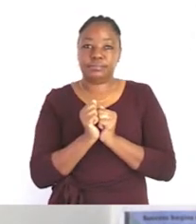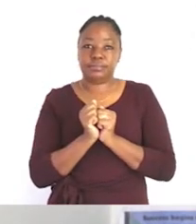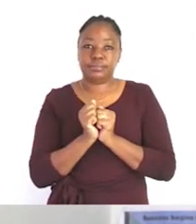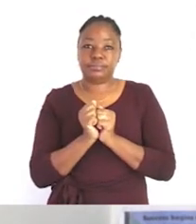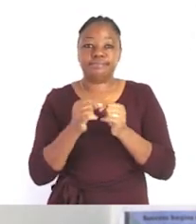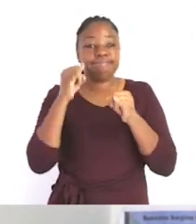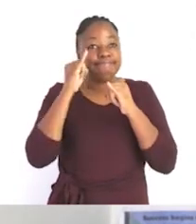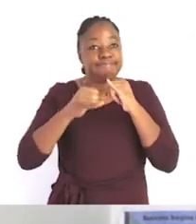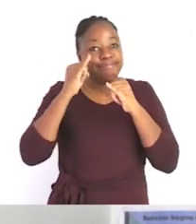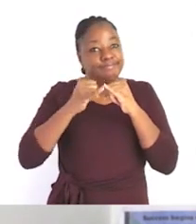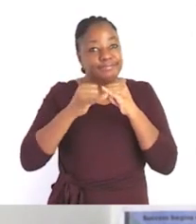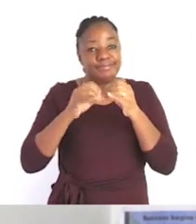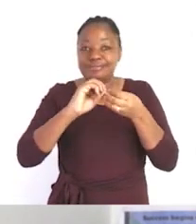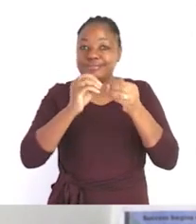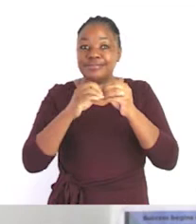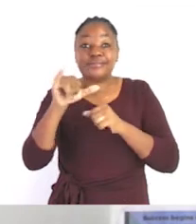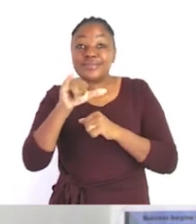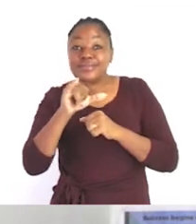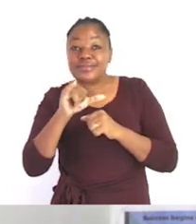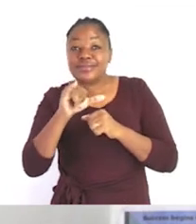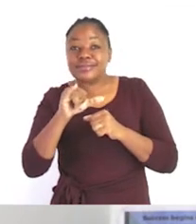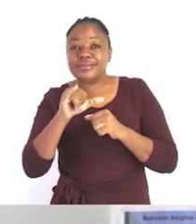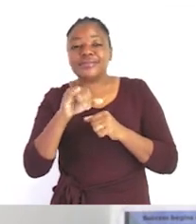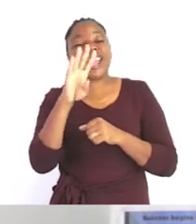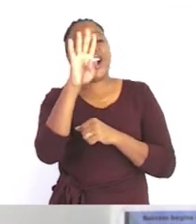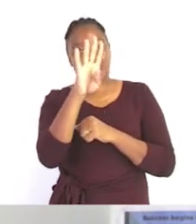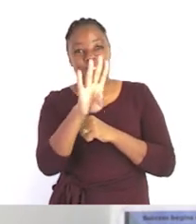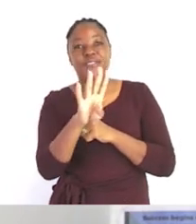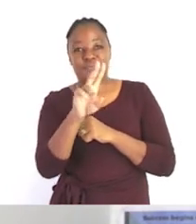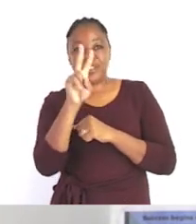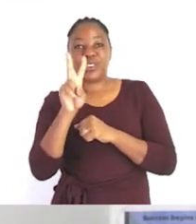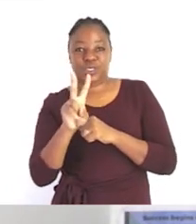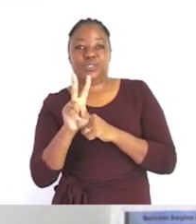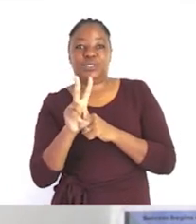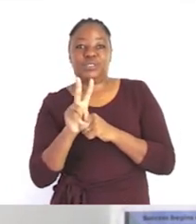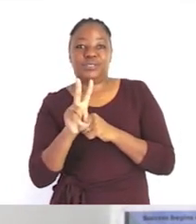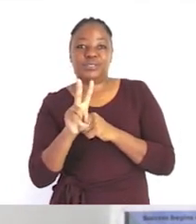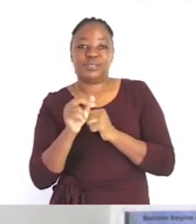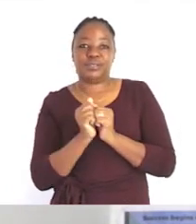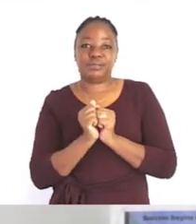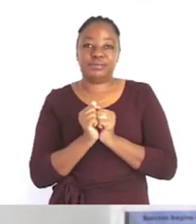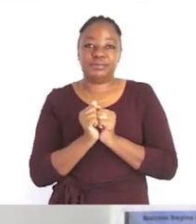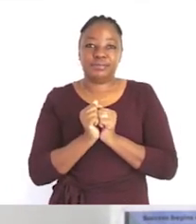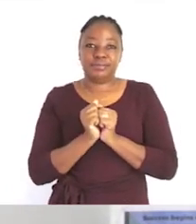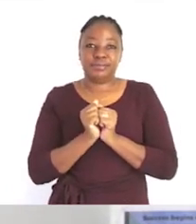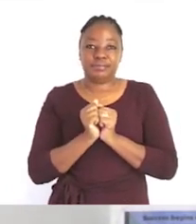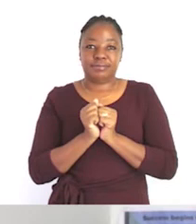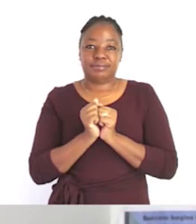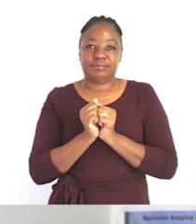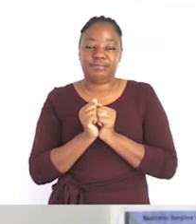we are going to write in this line is the number 42. So we are going to write our